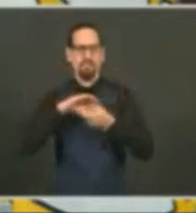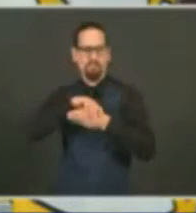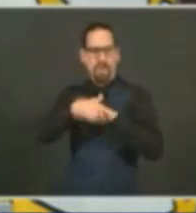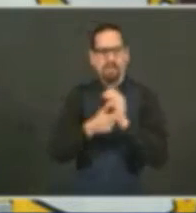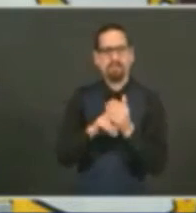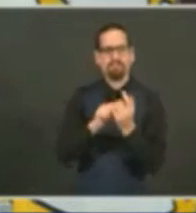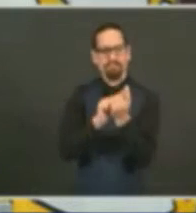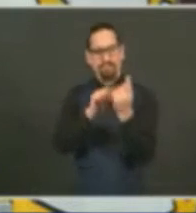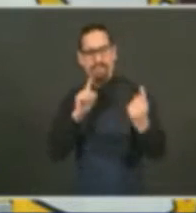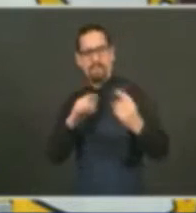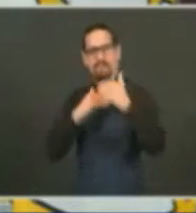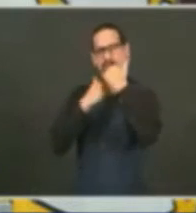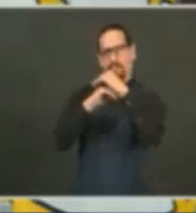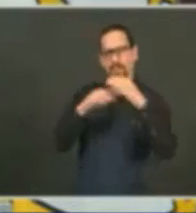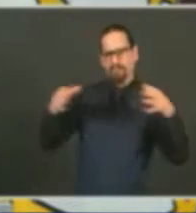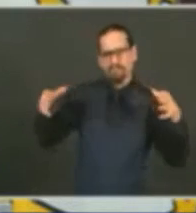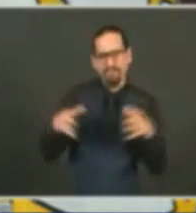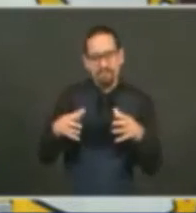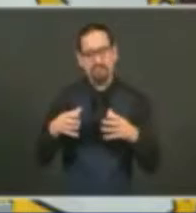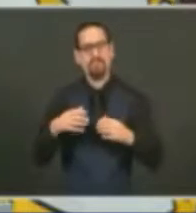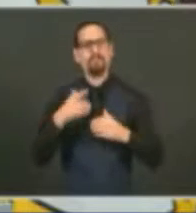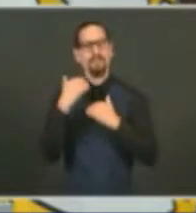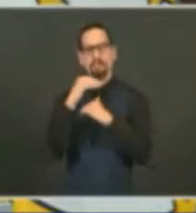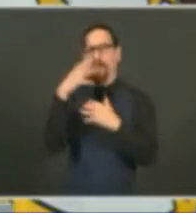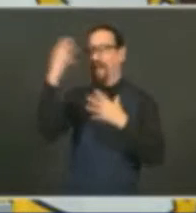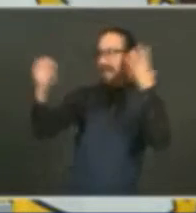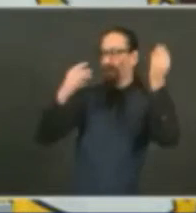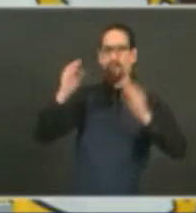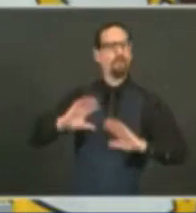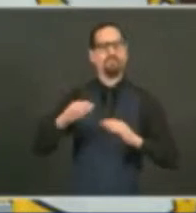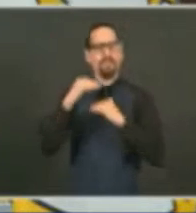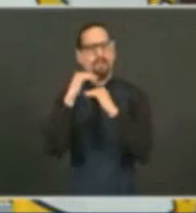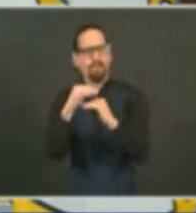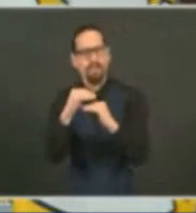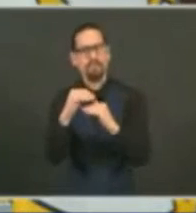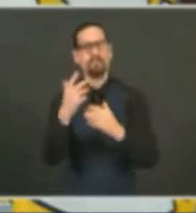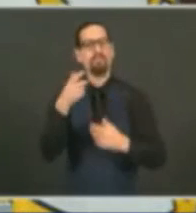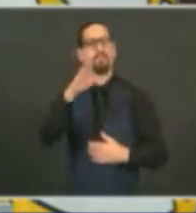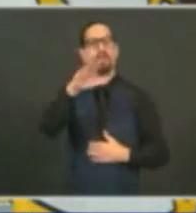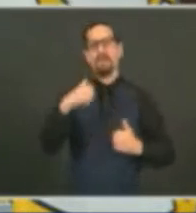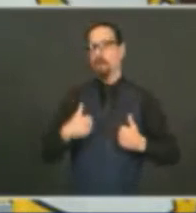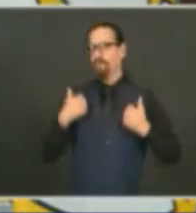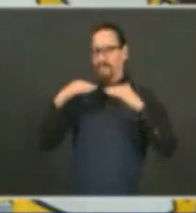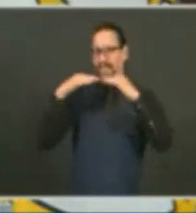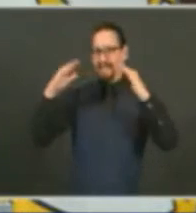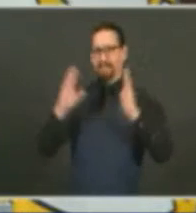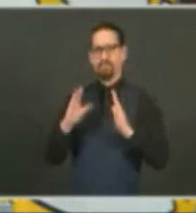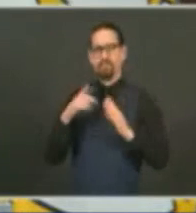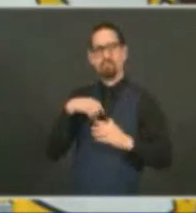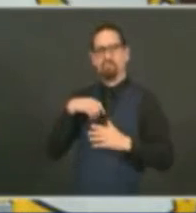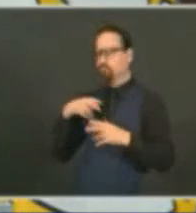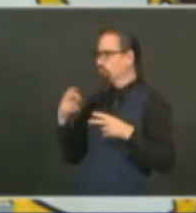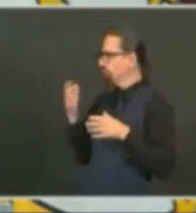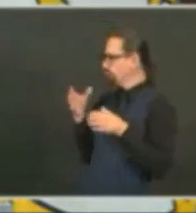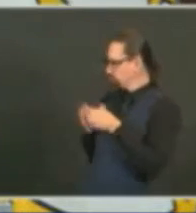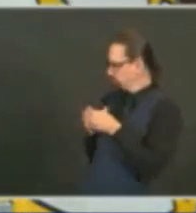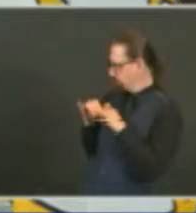people we live with. It's really that simple. If we do that, this doesn't have to be scary. The numbers will turn